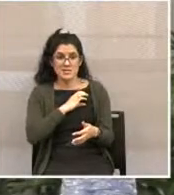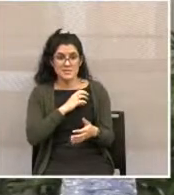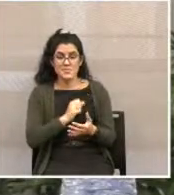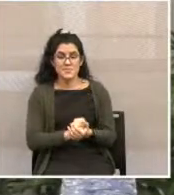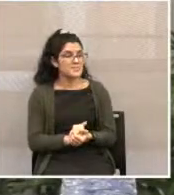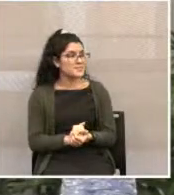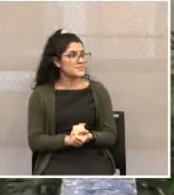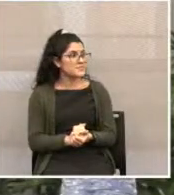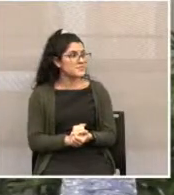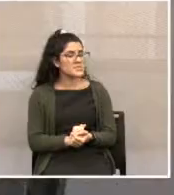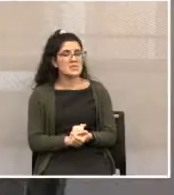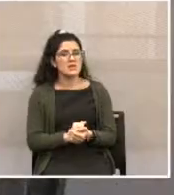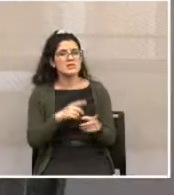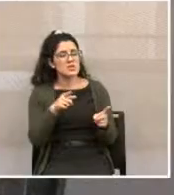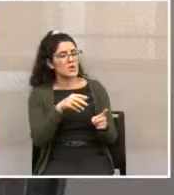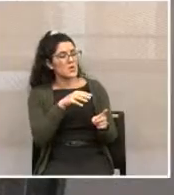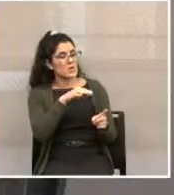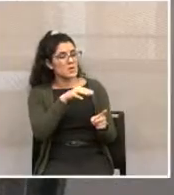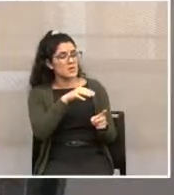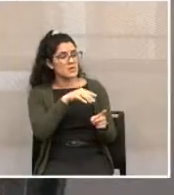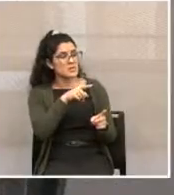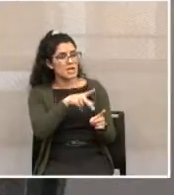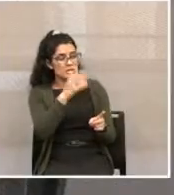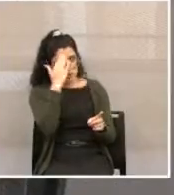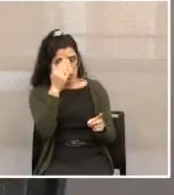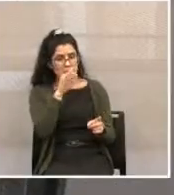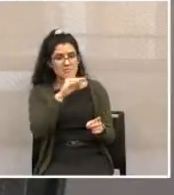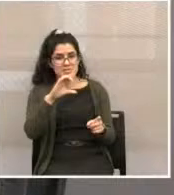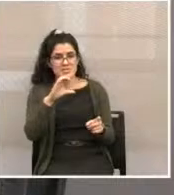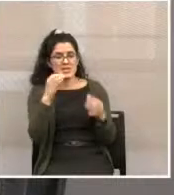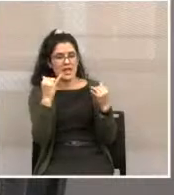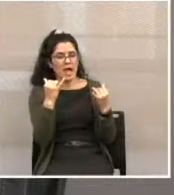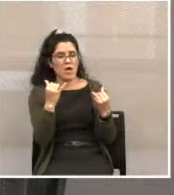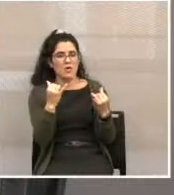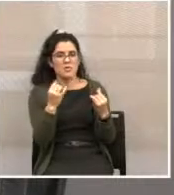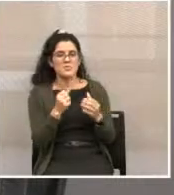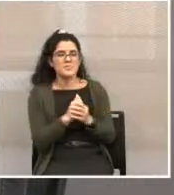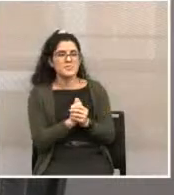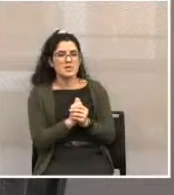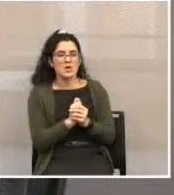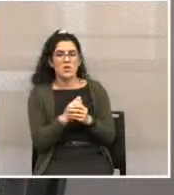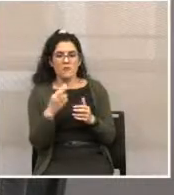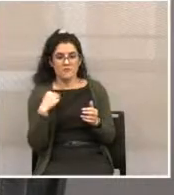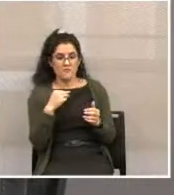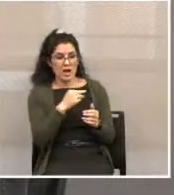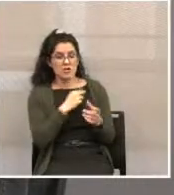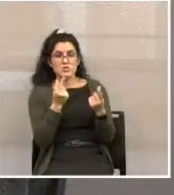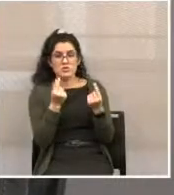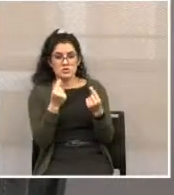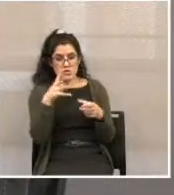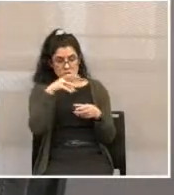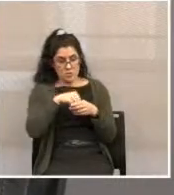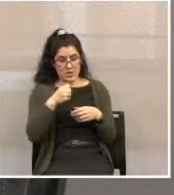Well, Mr. Martinez, as you may know, CHC has already, several Energy and Commerce members have already filed a letter, including